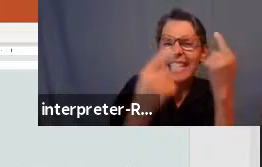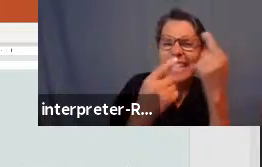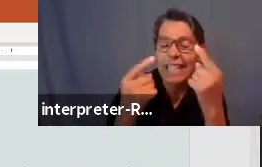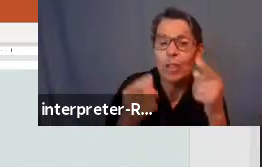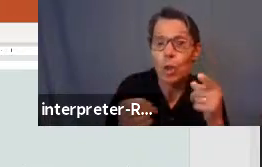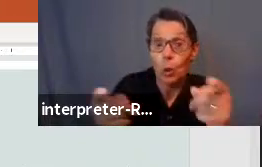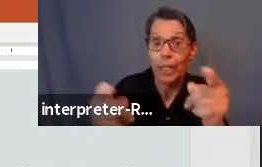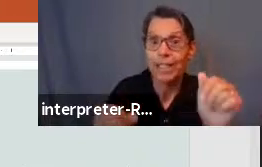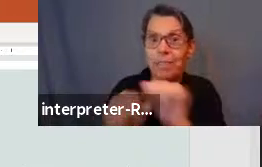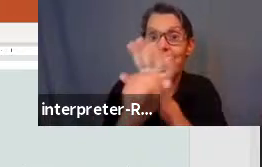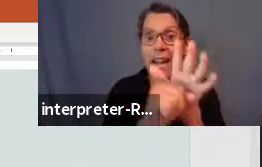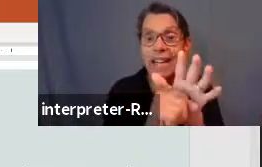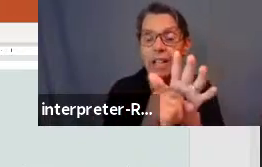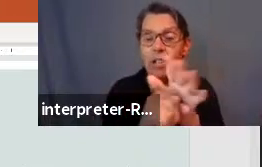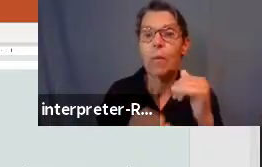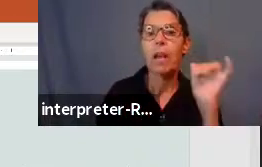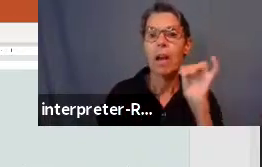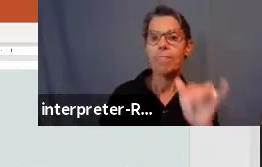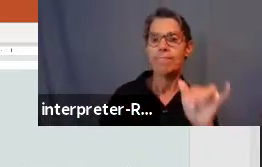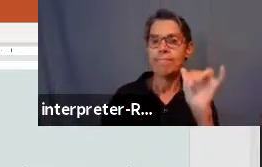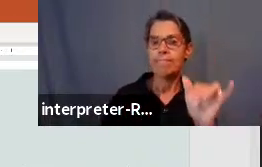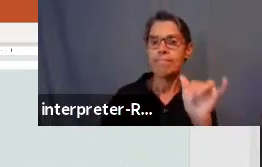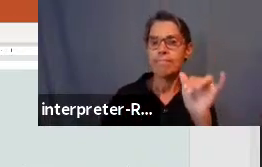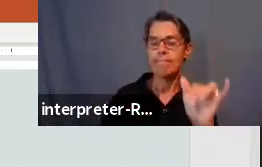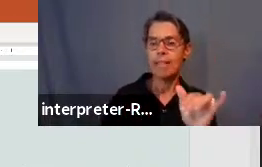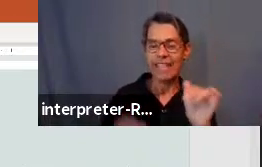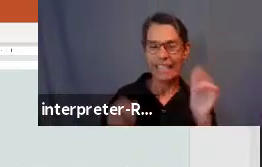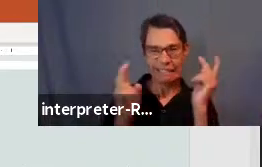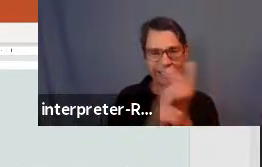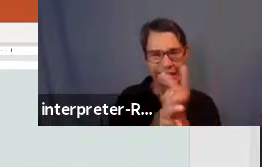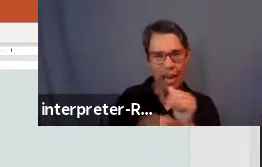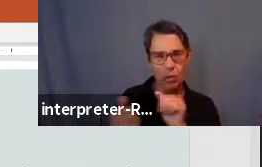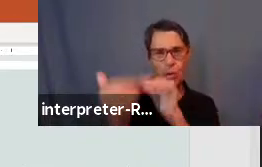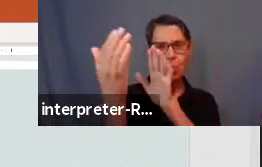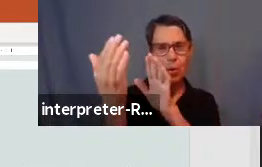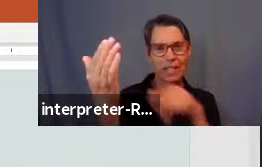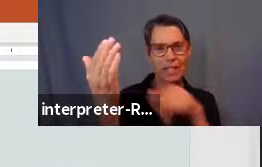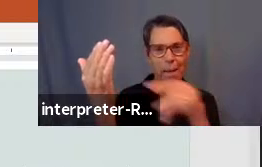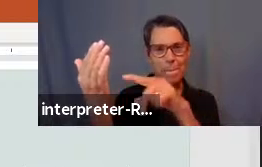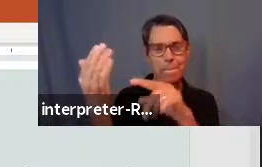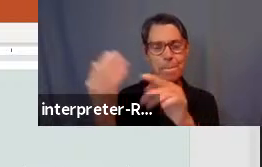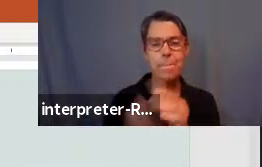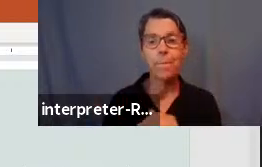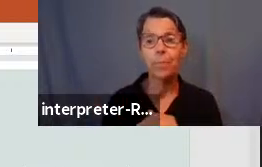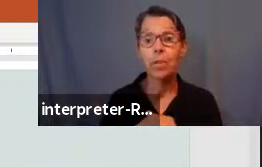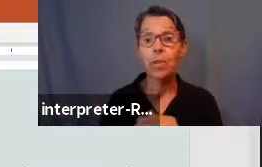on how we were going to approach the subject. So in general,